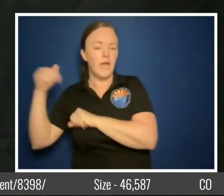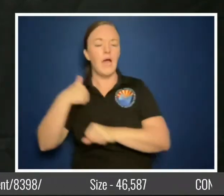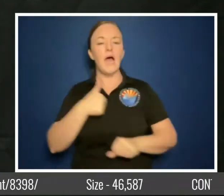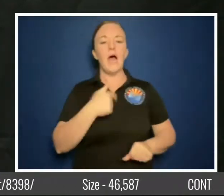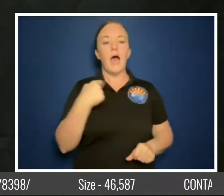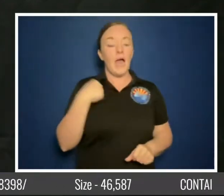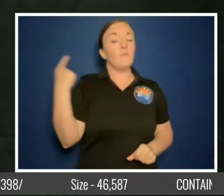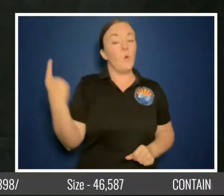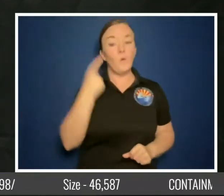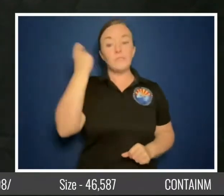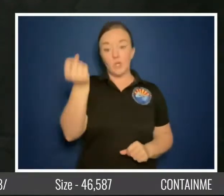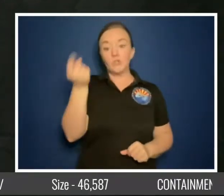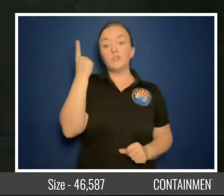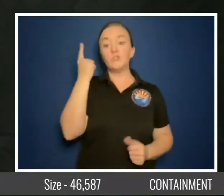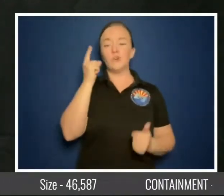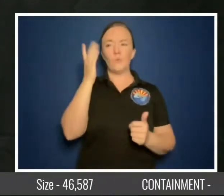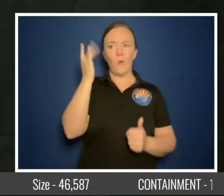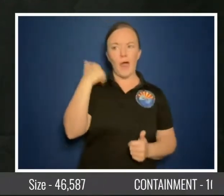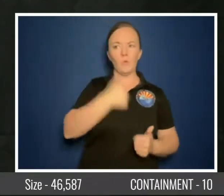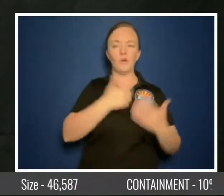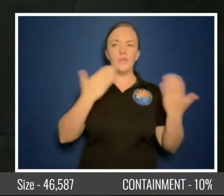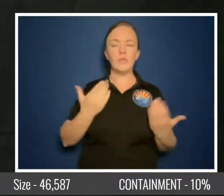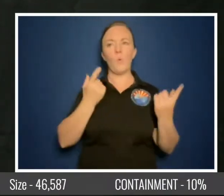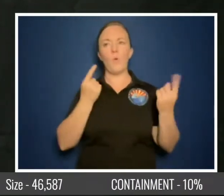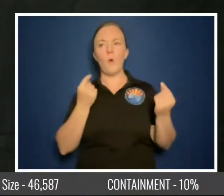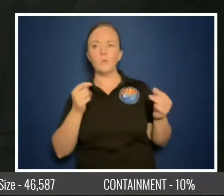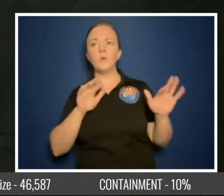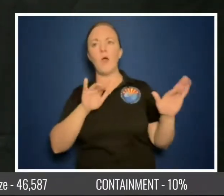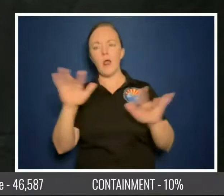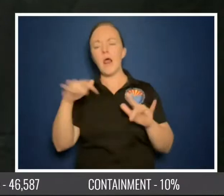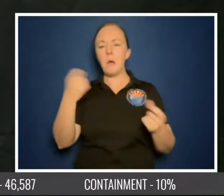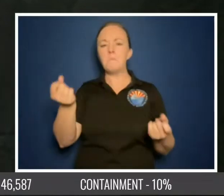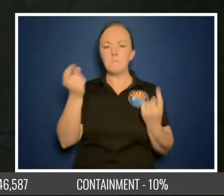what we're doing, but I have a whole new perspective on the